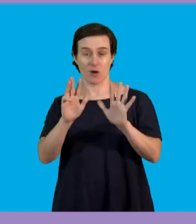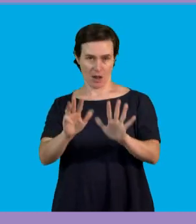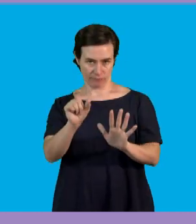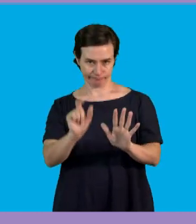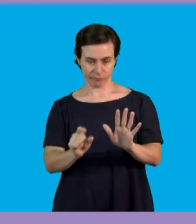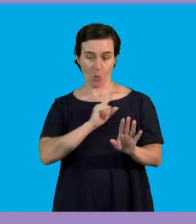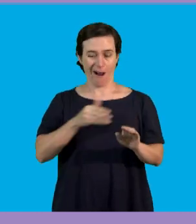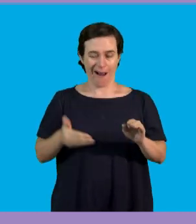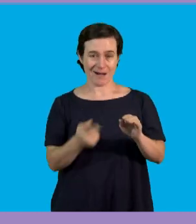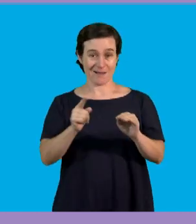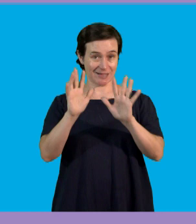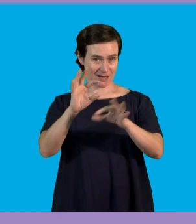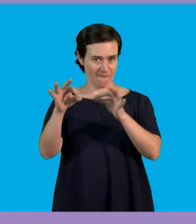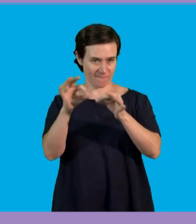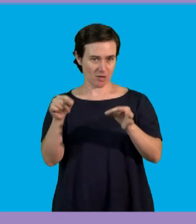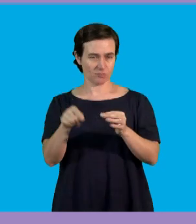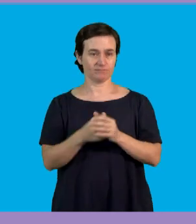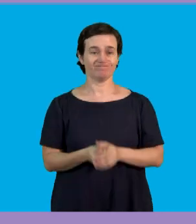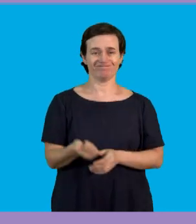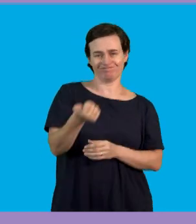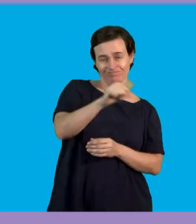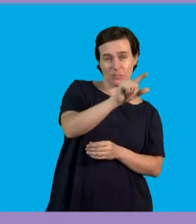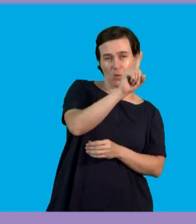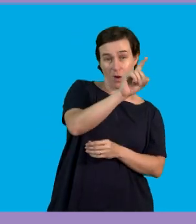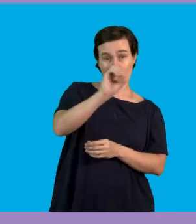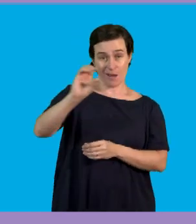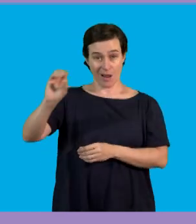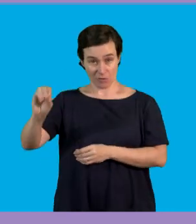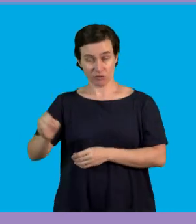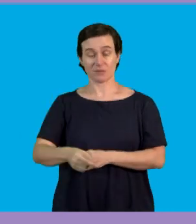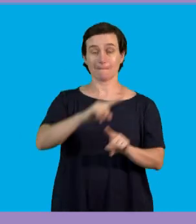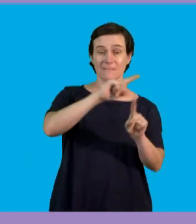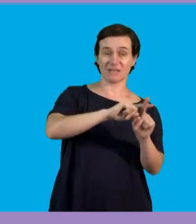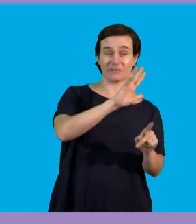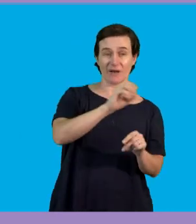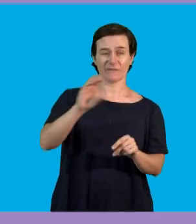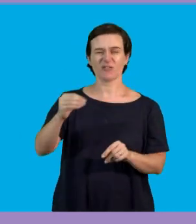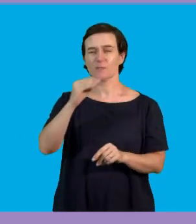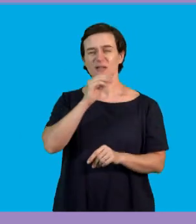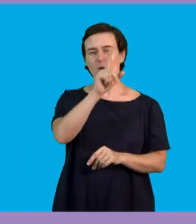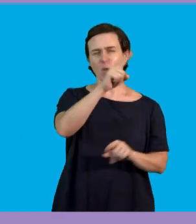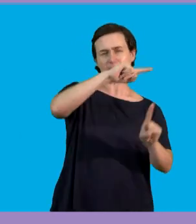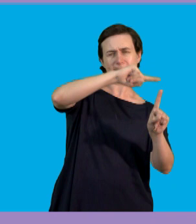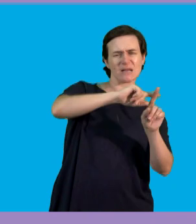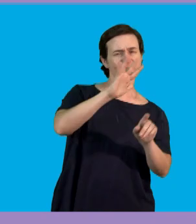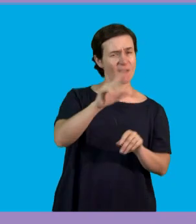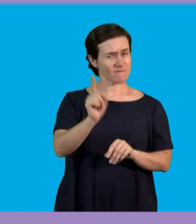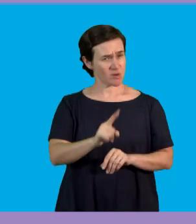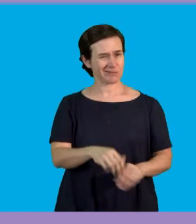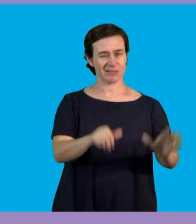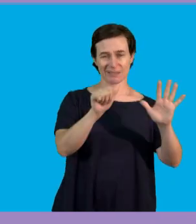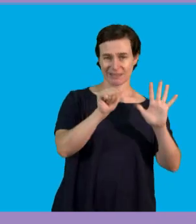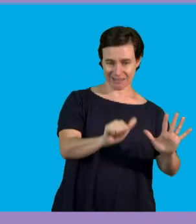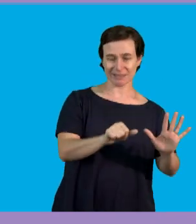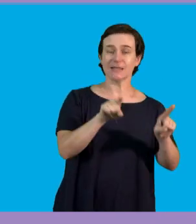going to be 100 plus 5 hundreds. That is going to give us 6 hundreds, and that 6 goes